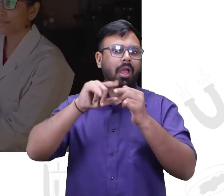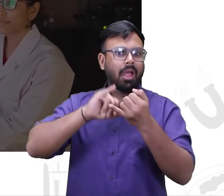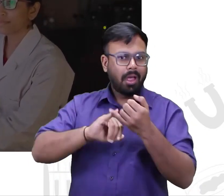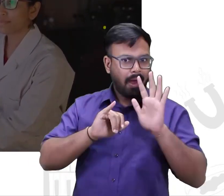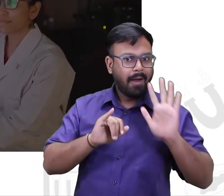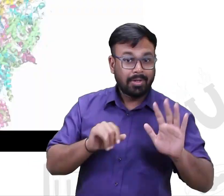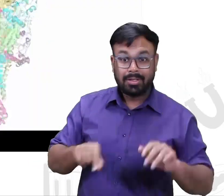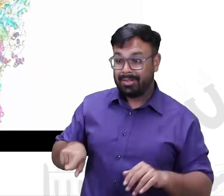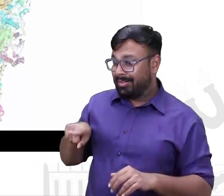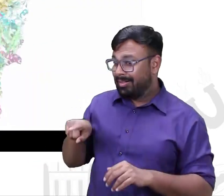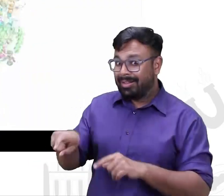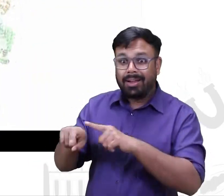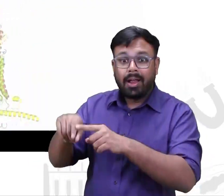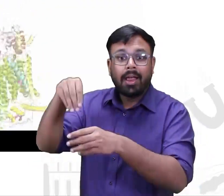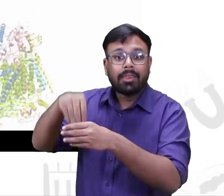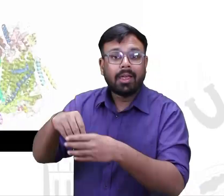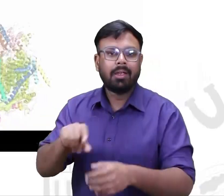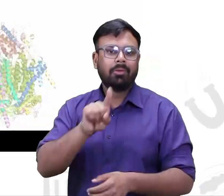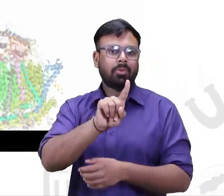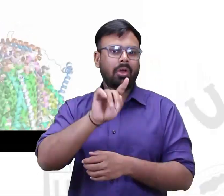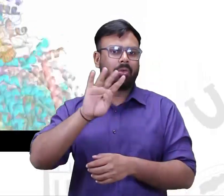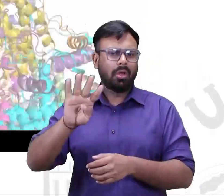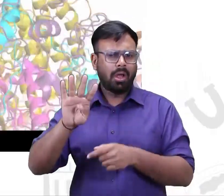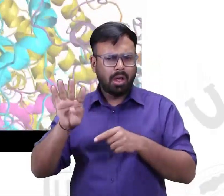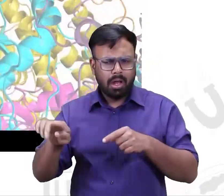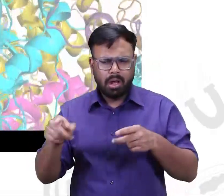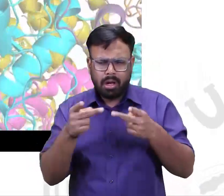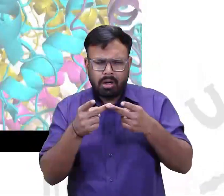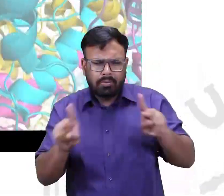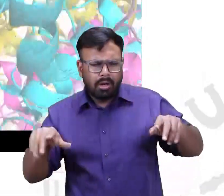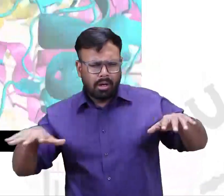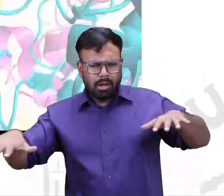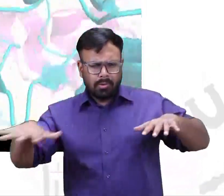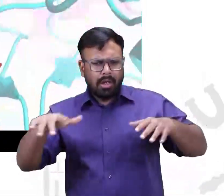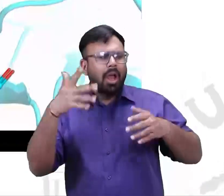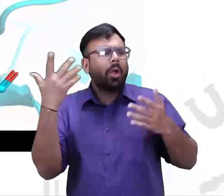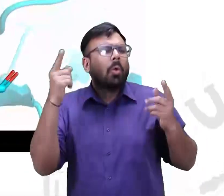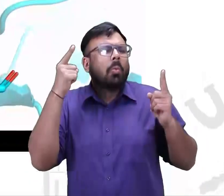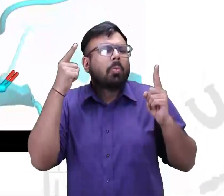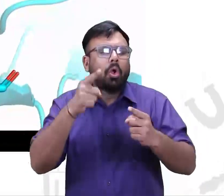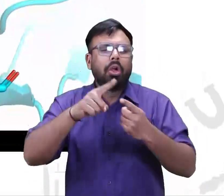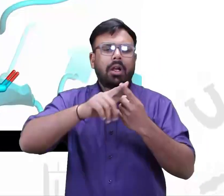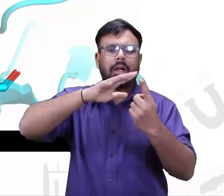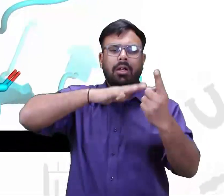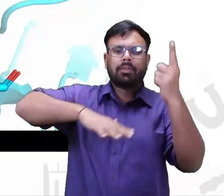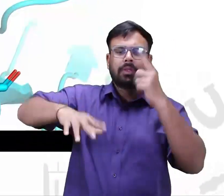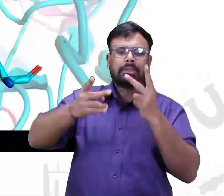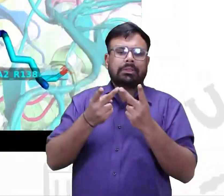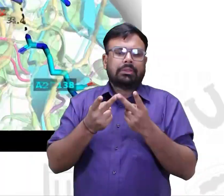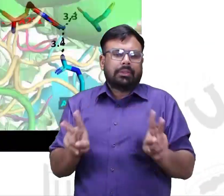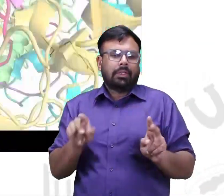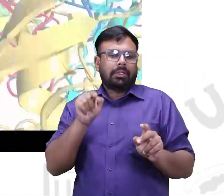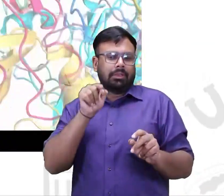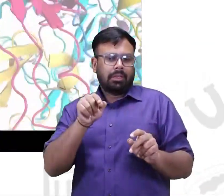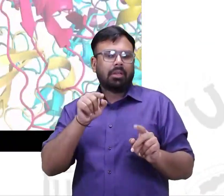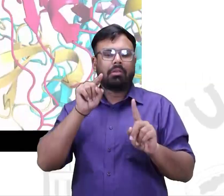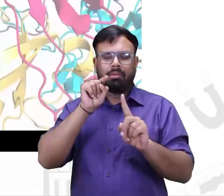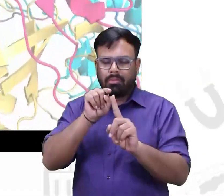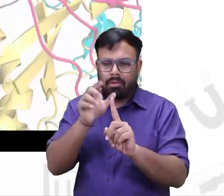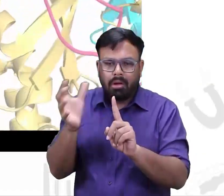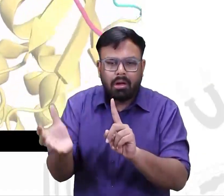44 subunits in human, while only 14 subunits in bacteria. Different organisms which survive in